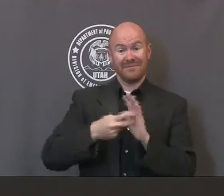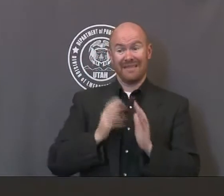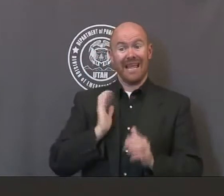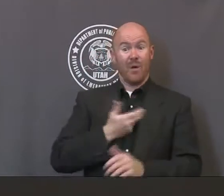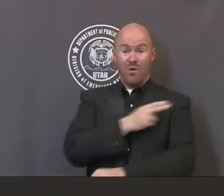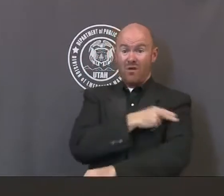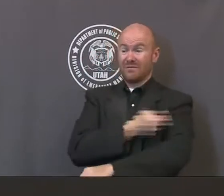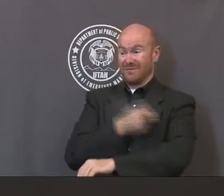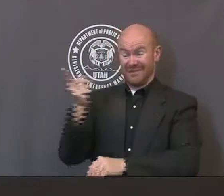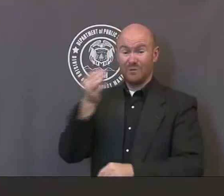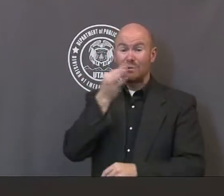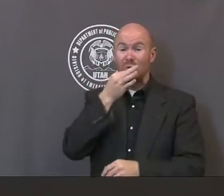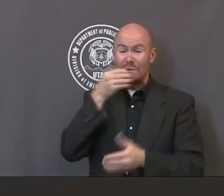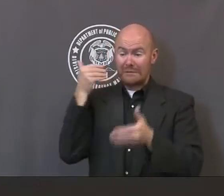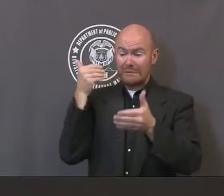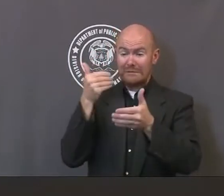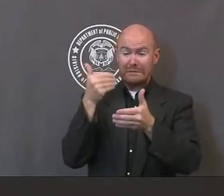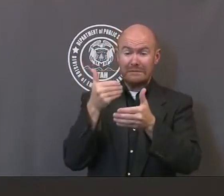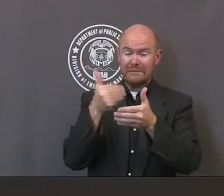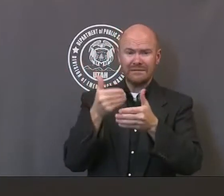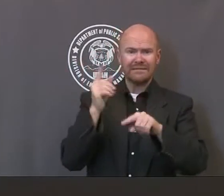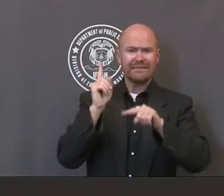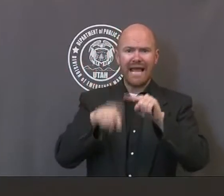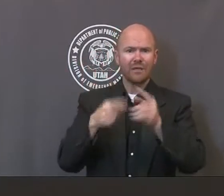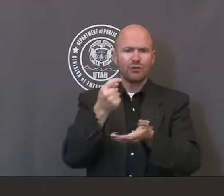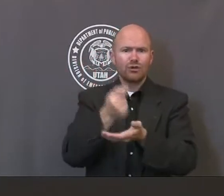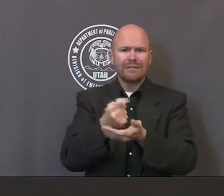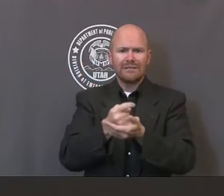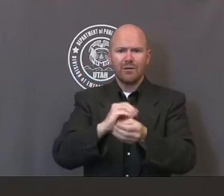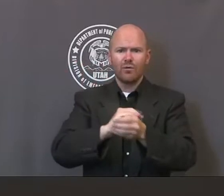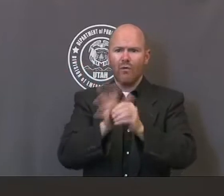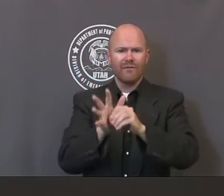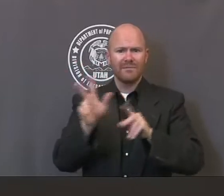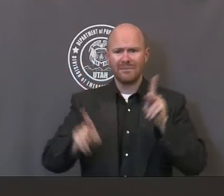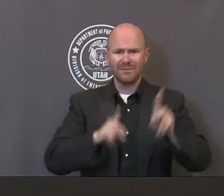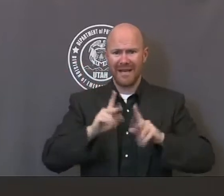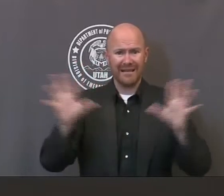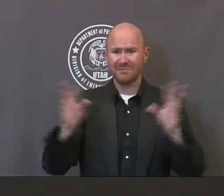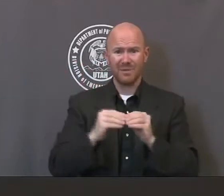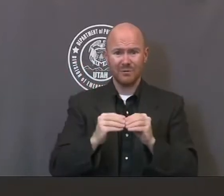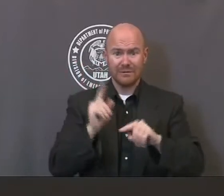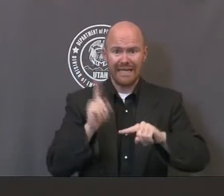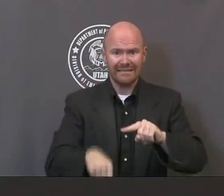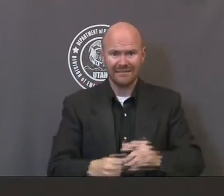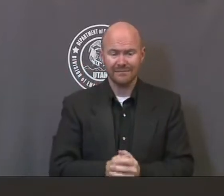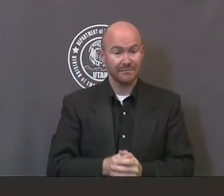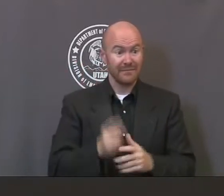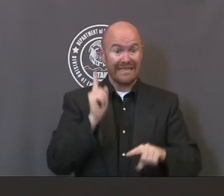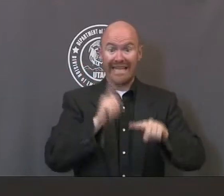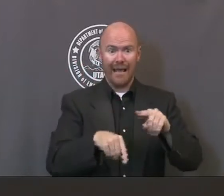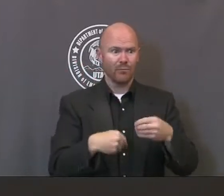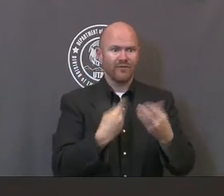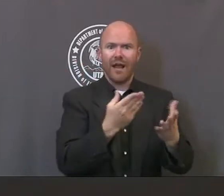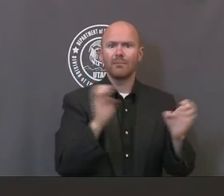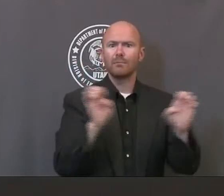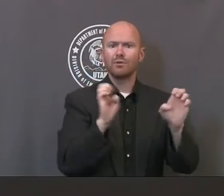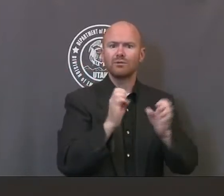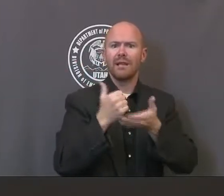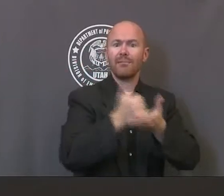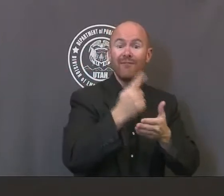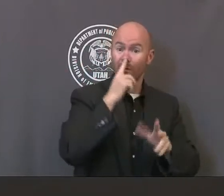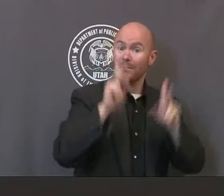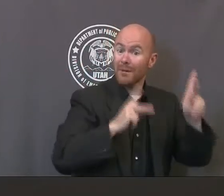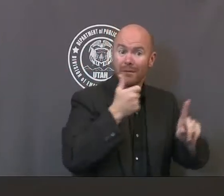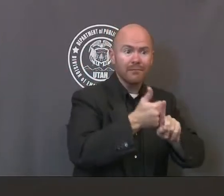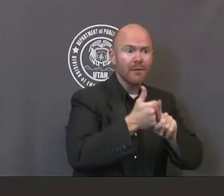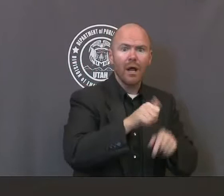precariously close to being unable to treat COVID patients in need of critical care, and to also provide emergency care to Utahns